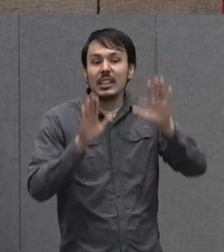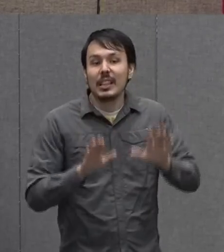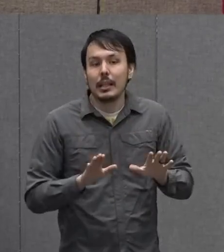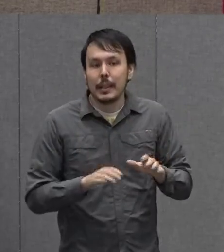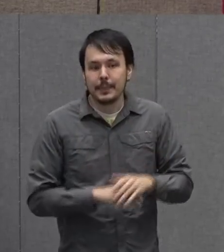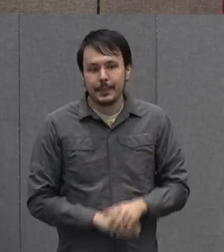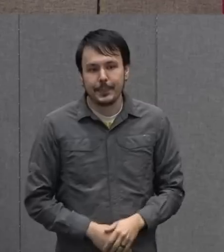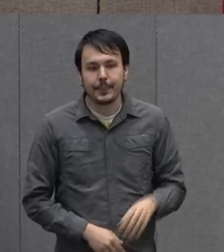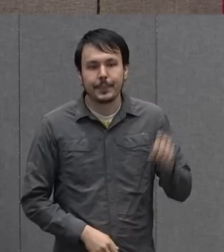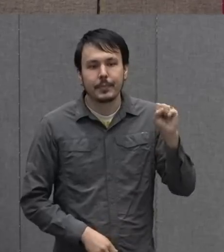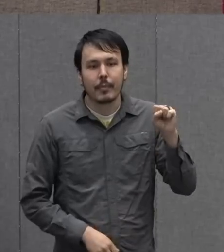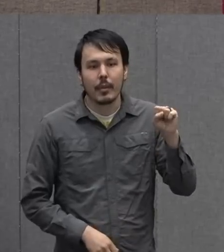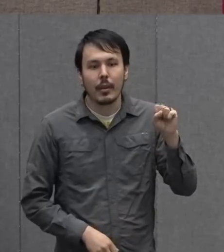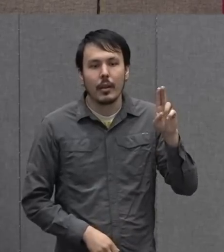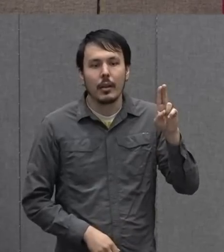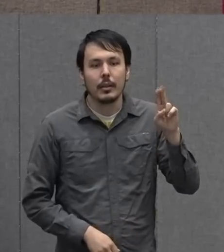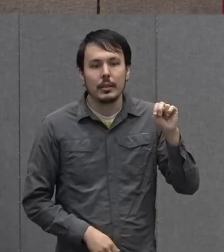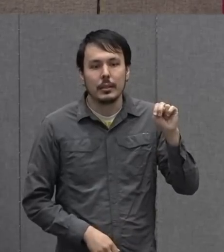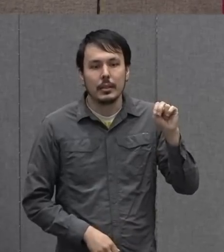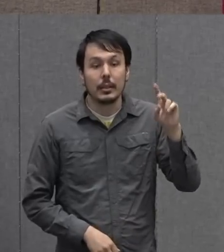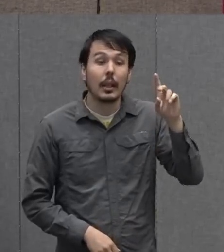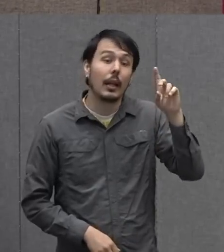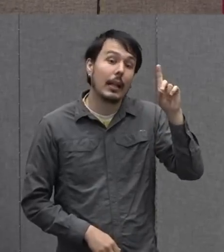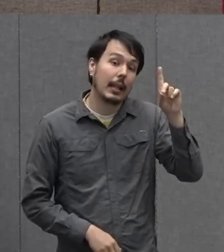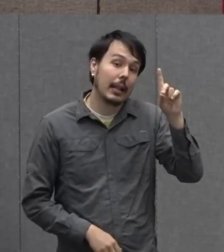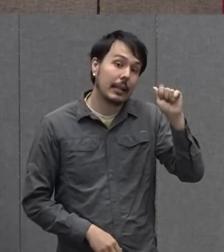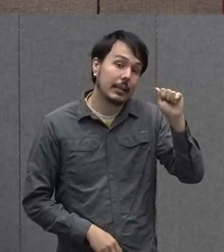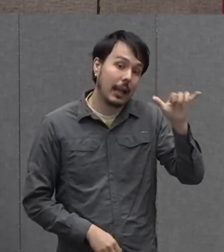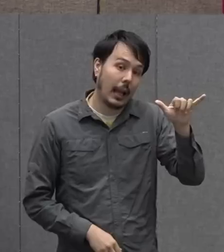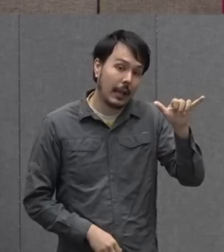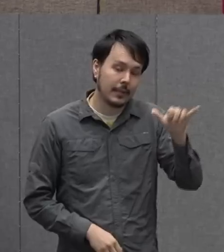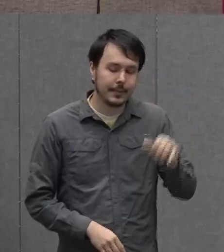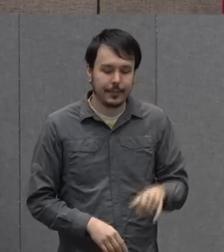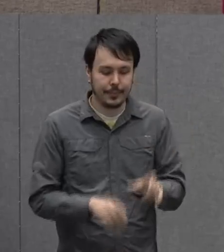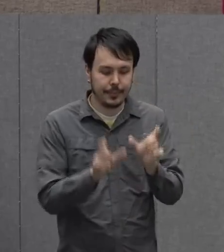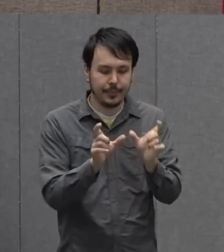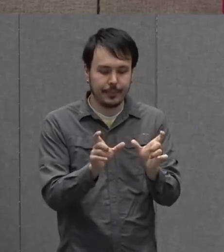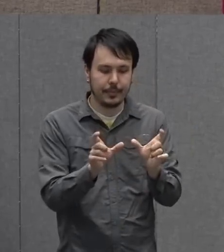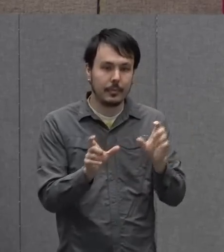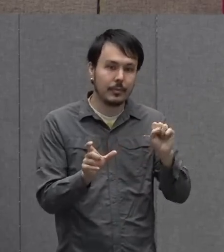S-U-N, day, D-A-Y.